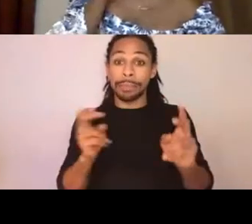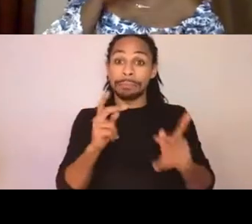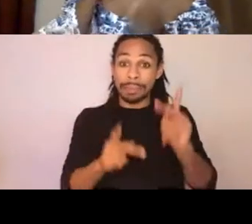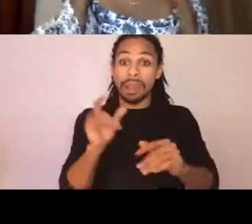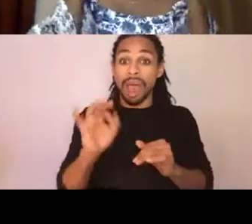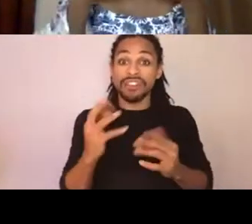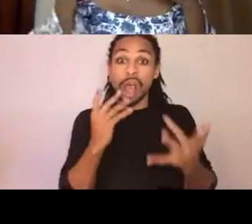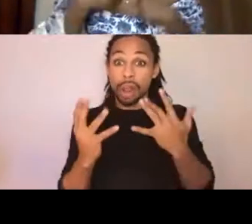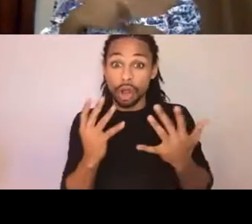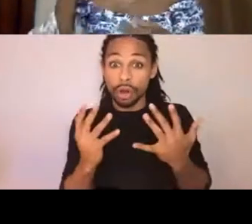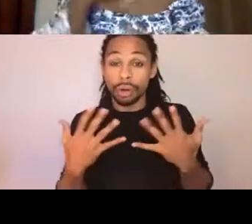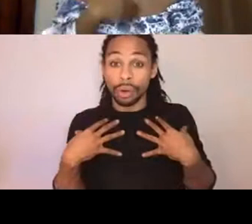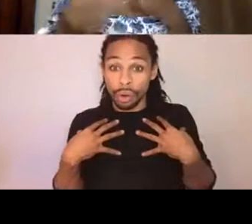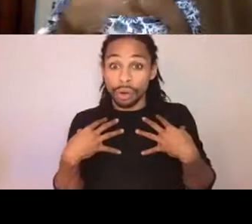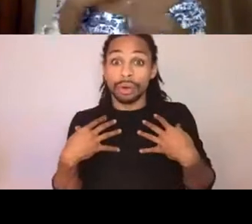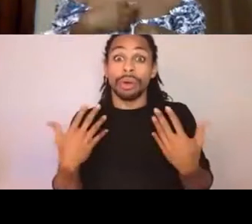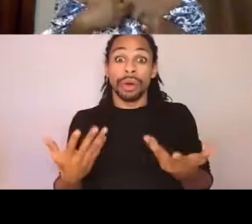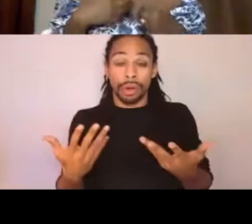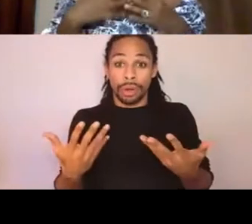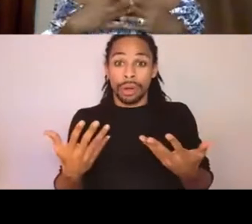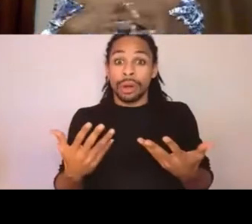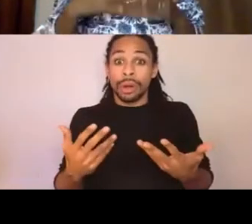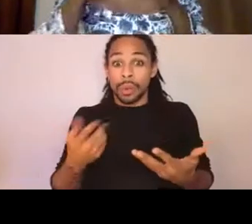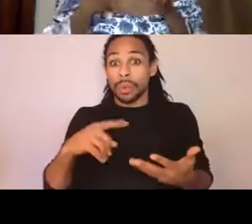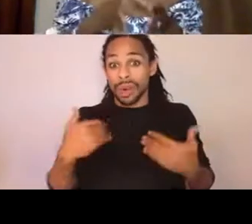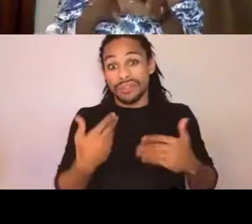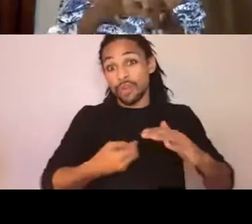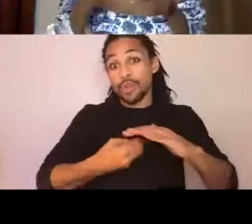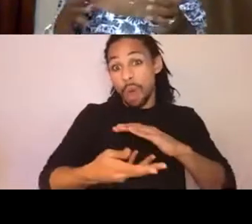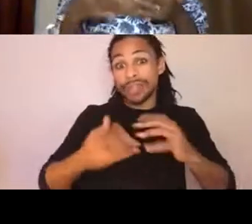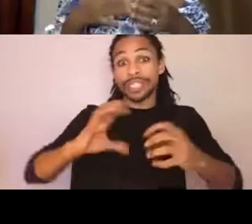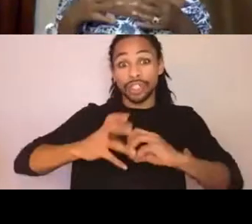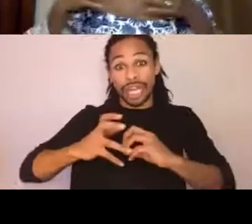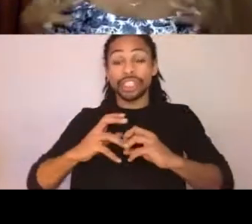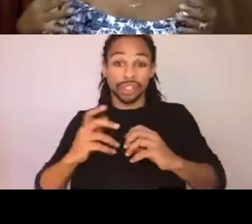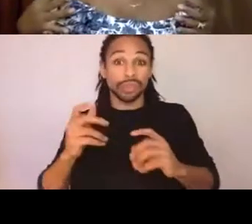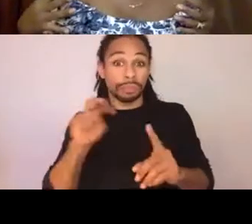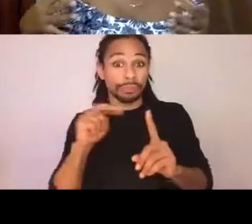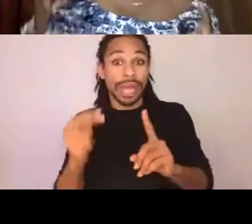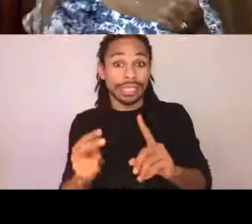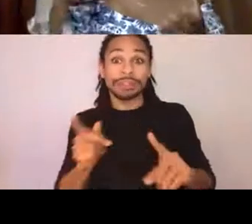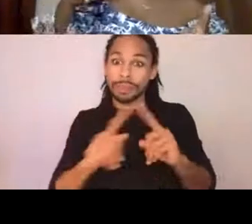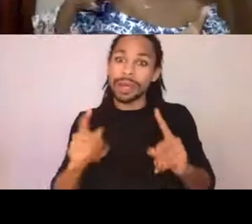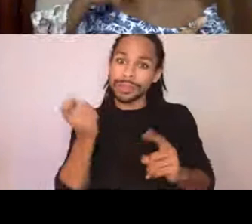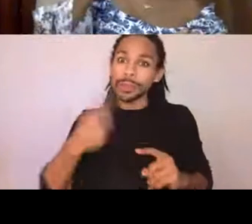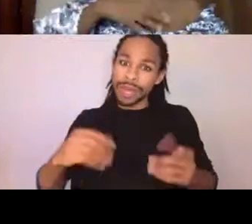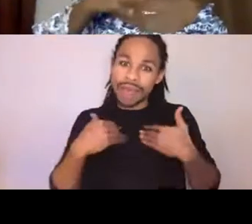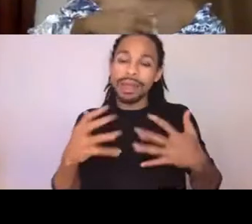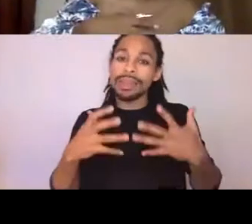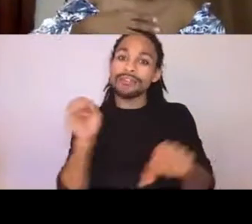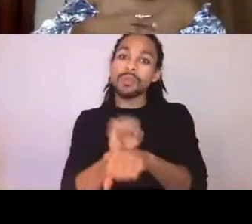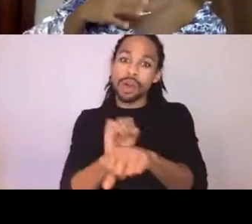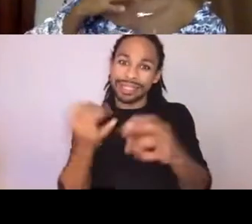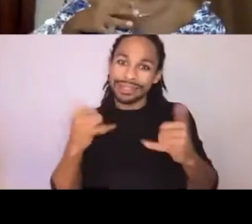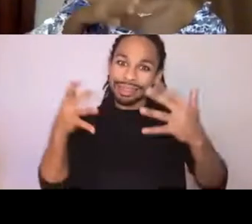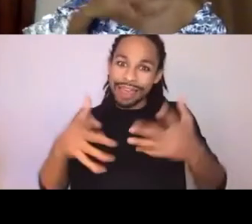Jafreen's point, our nuanced, particular, intersectional way, that there is work to be done, and we can